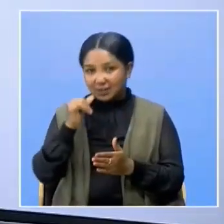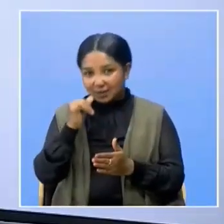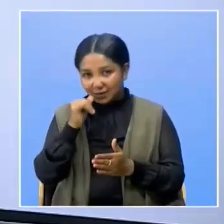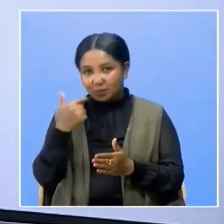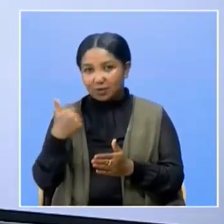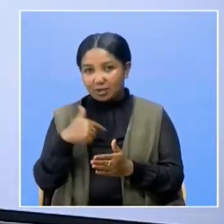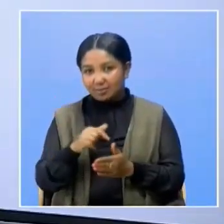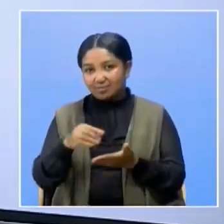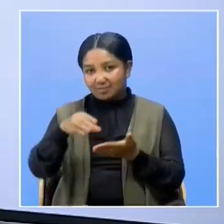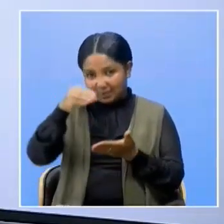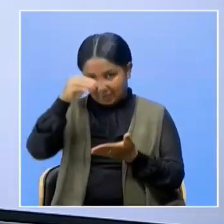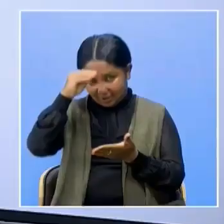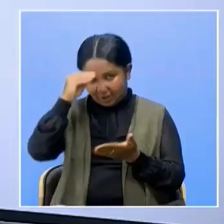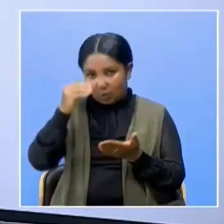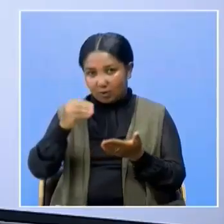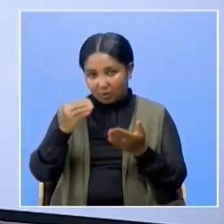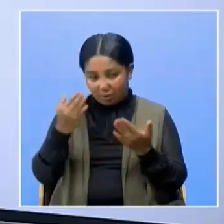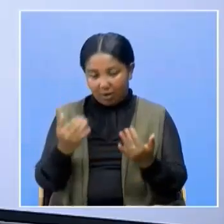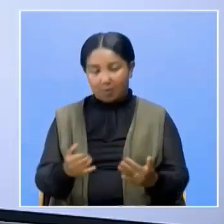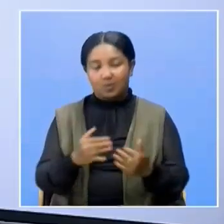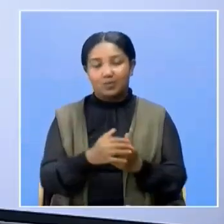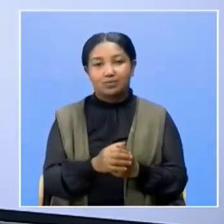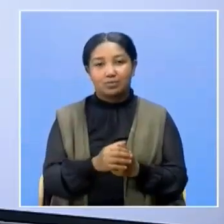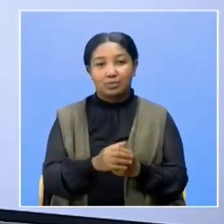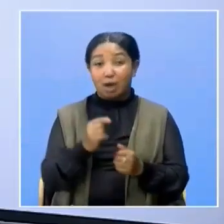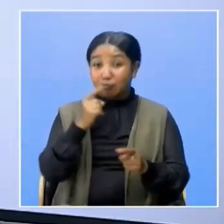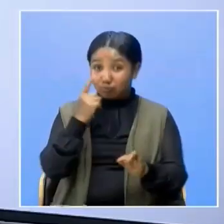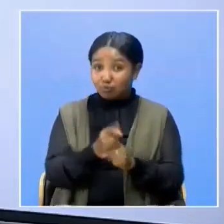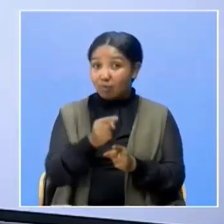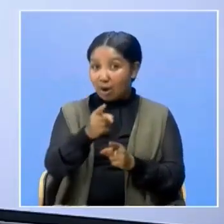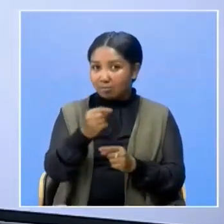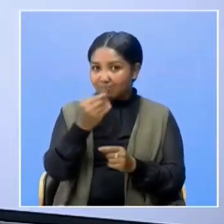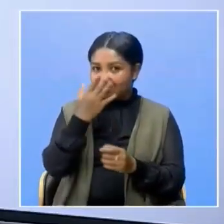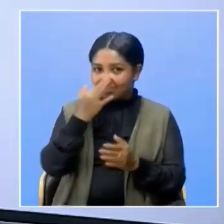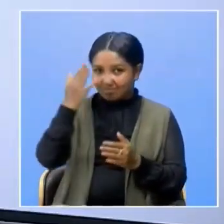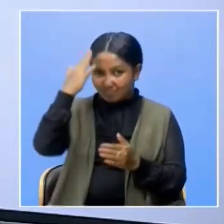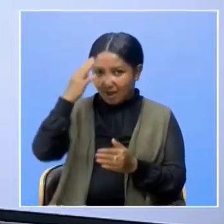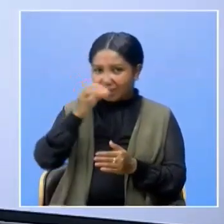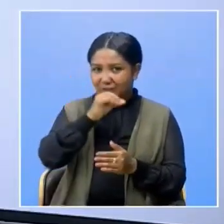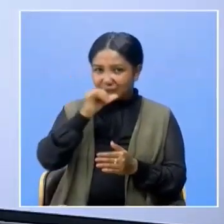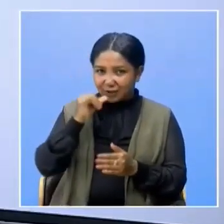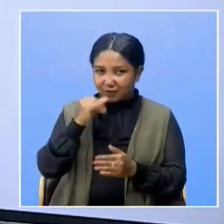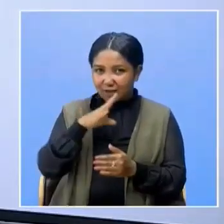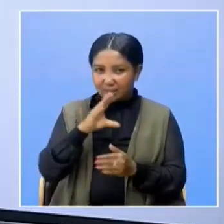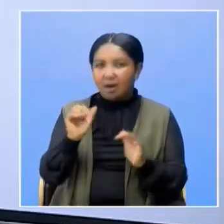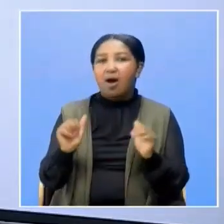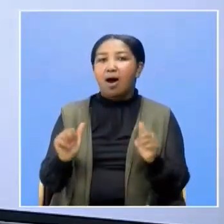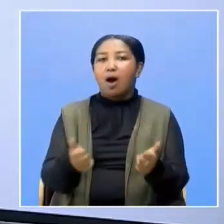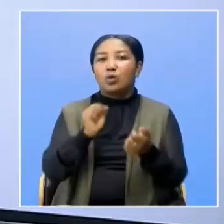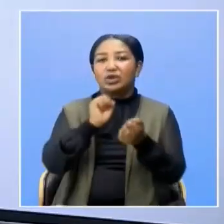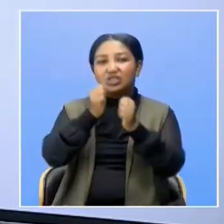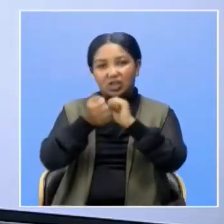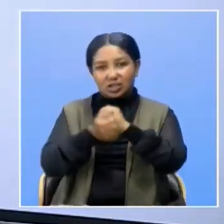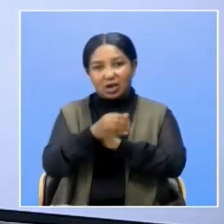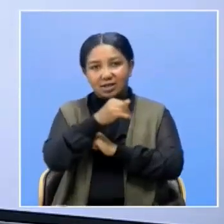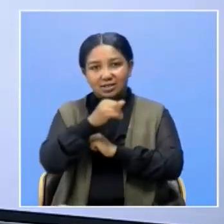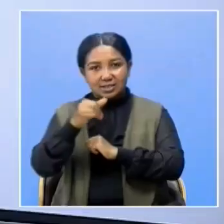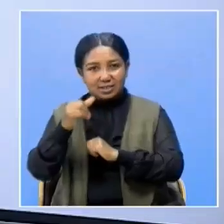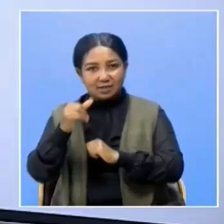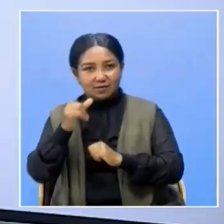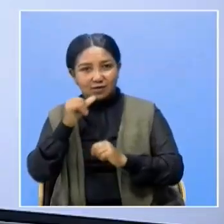going to study now, okay? I am sure you are familiar with adjectives and how we change the adjectives